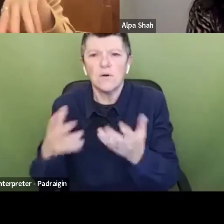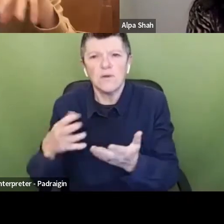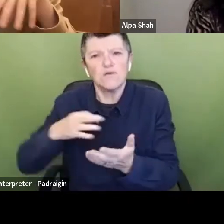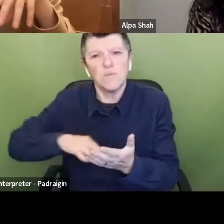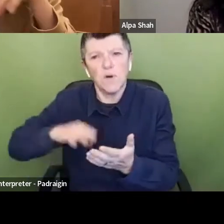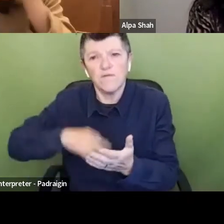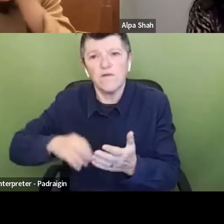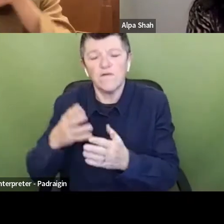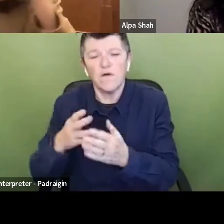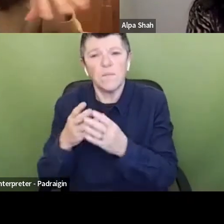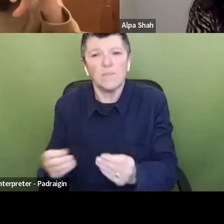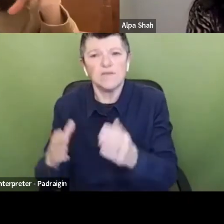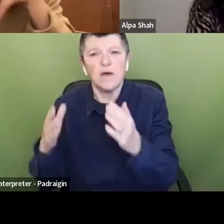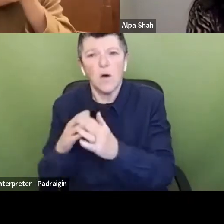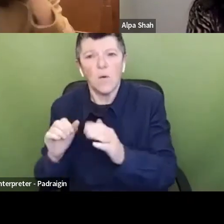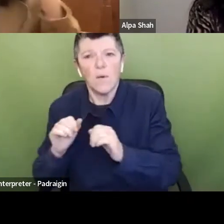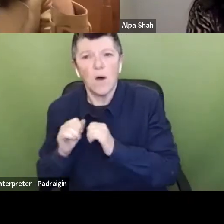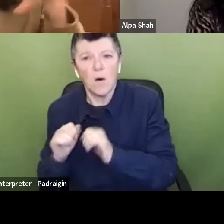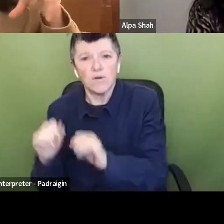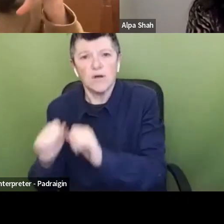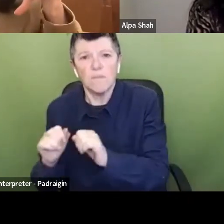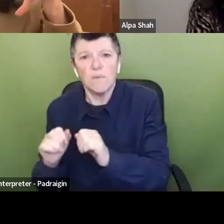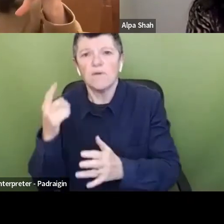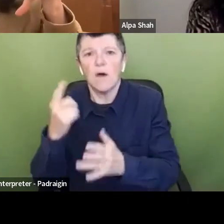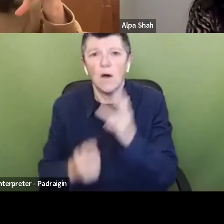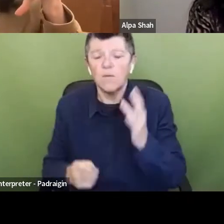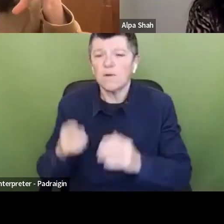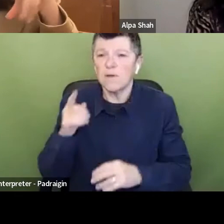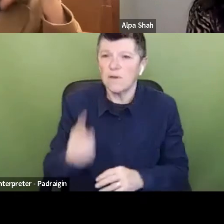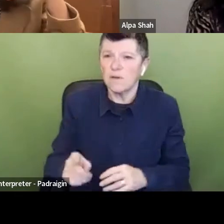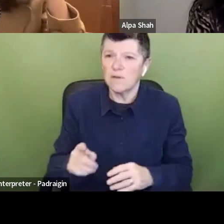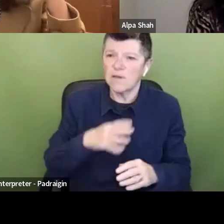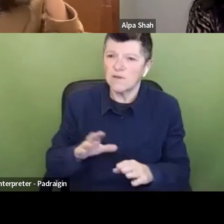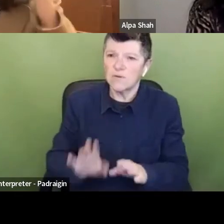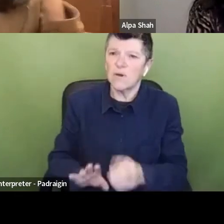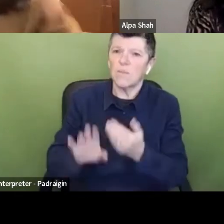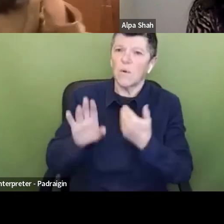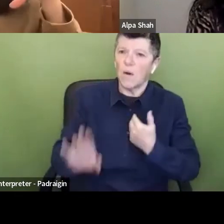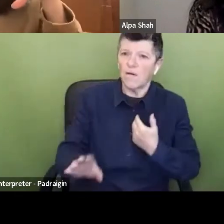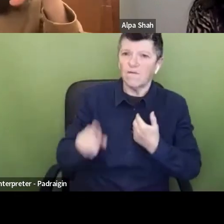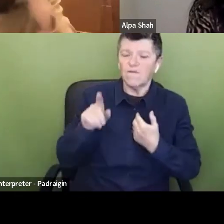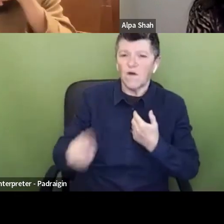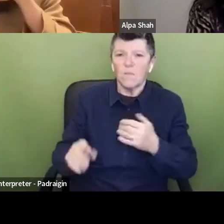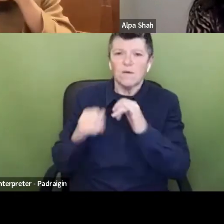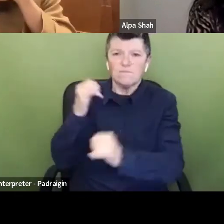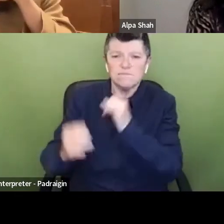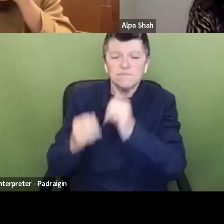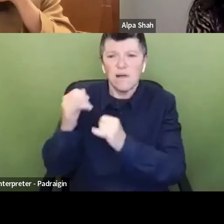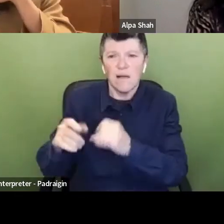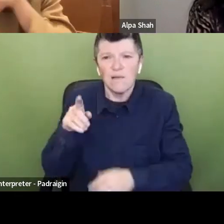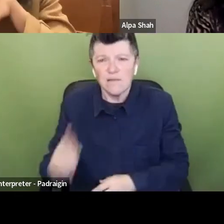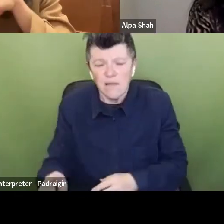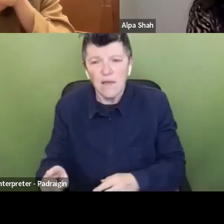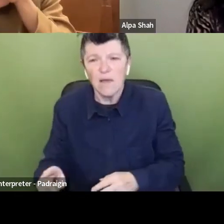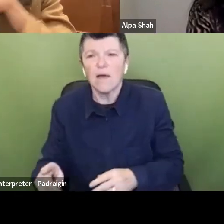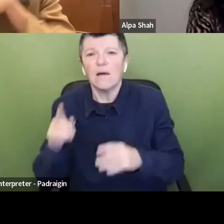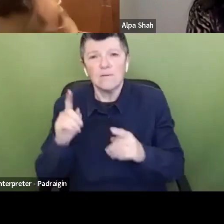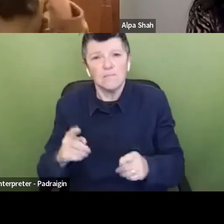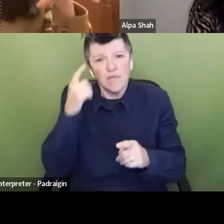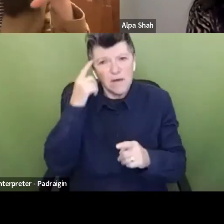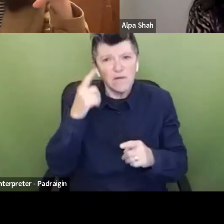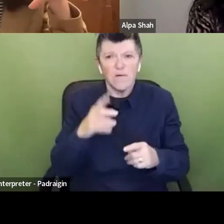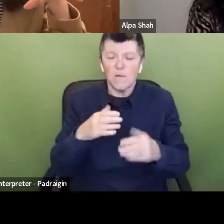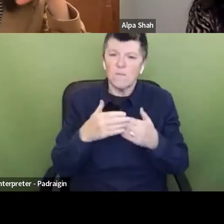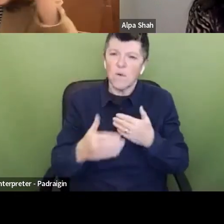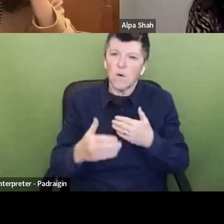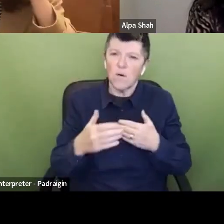that can only be achieved by stepping away from a sensationalized view of empty homes that poses it as new, and instead taking up an anthropological and